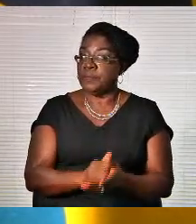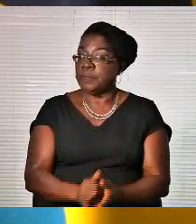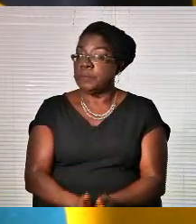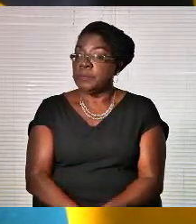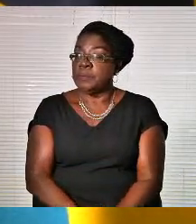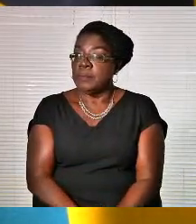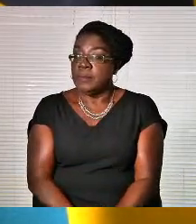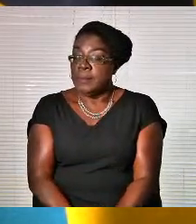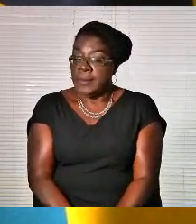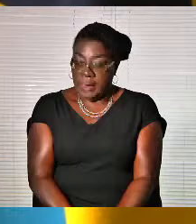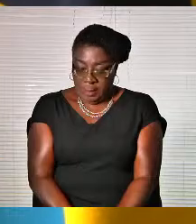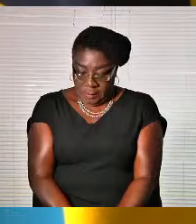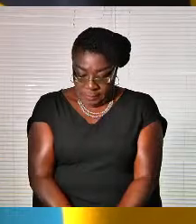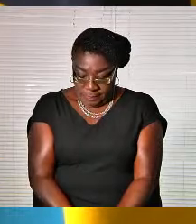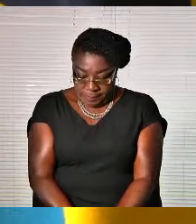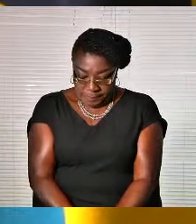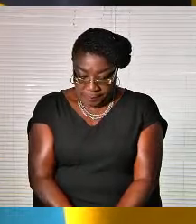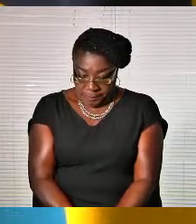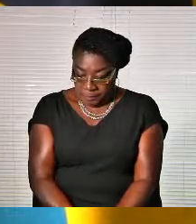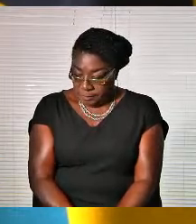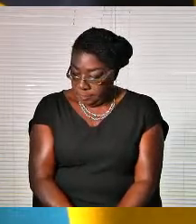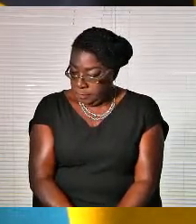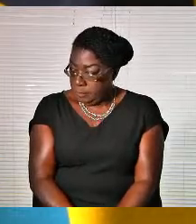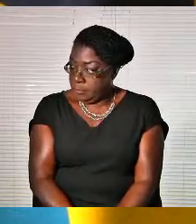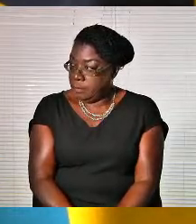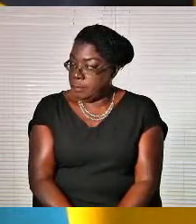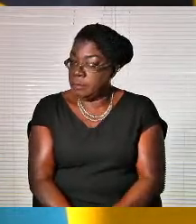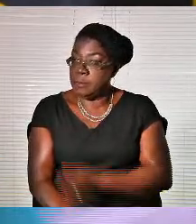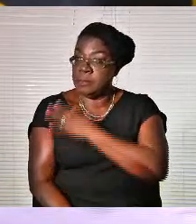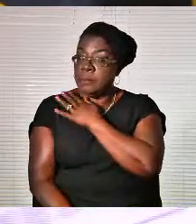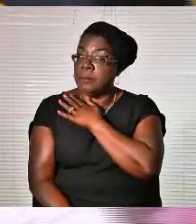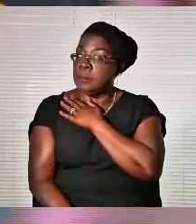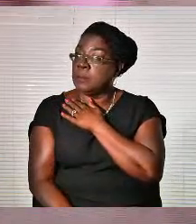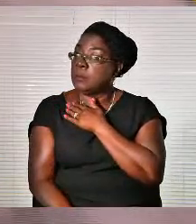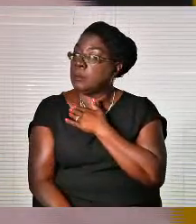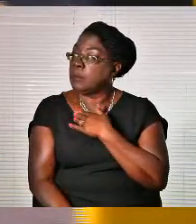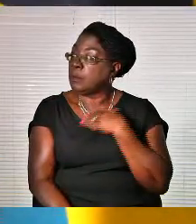The Managing Director, Weish, will speak.